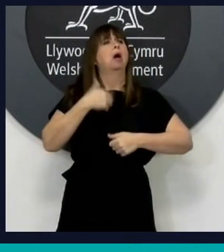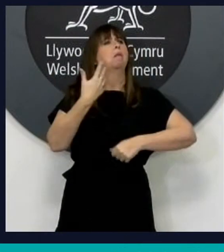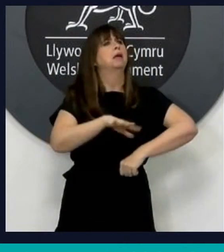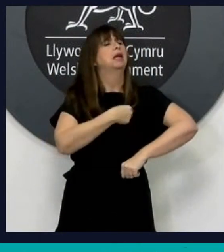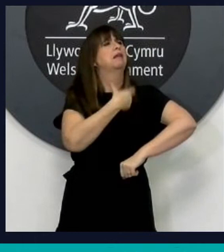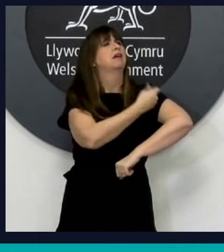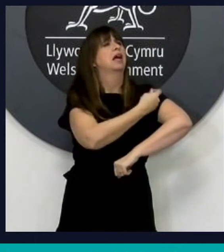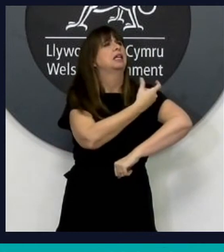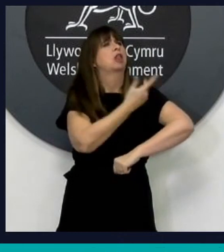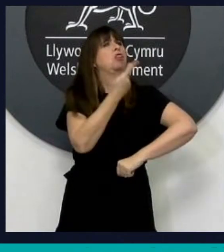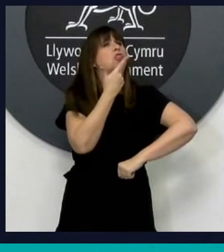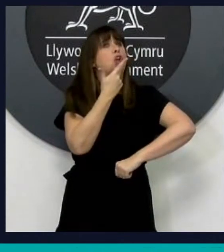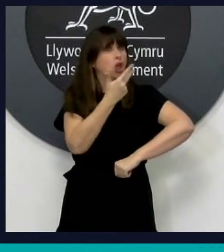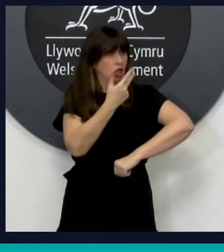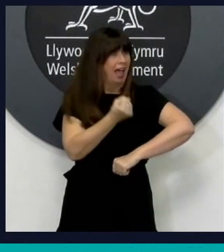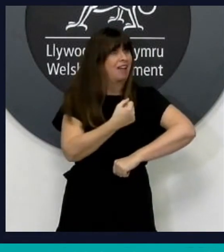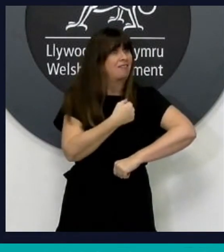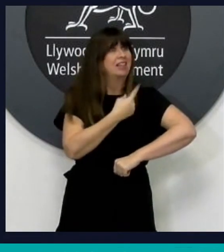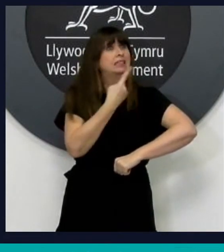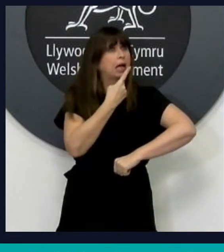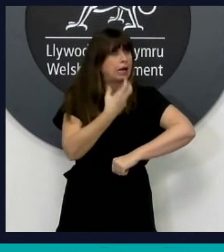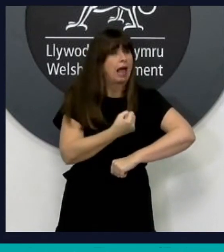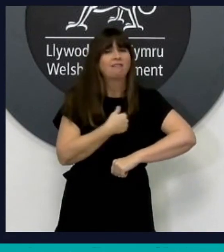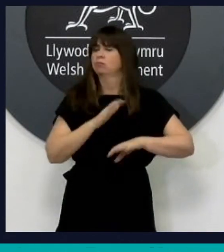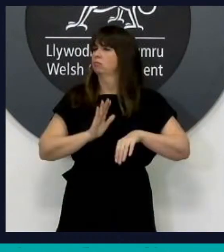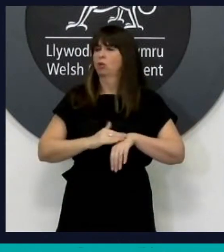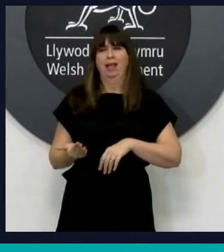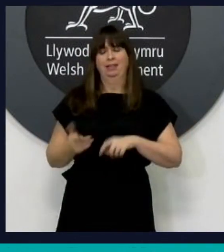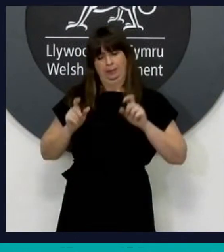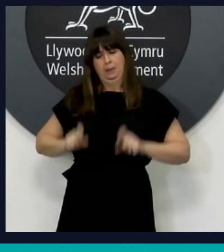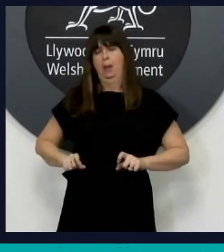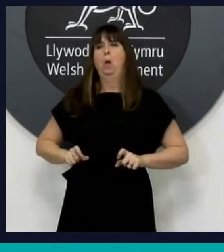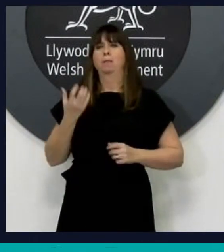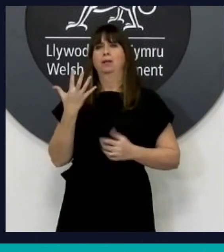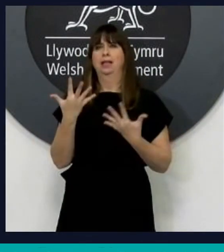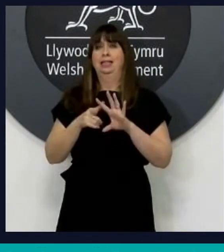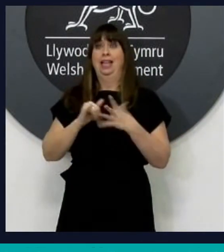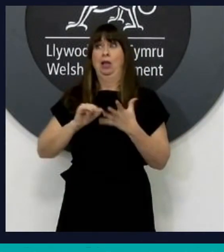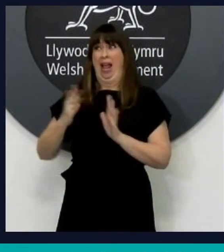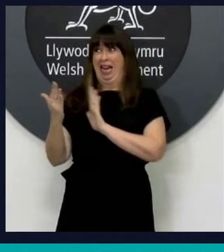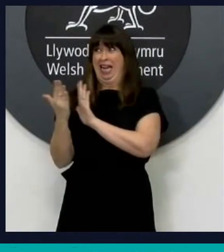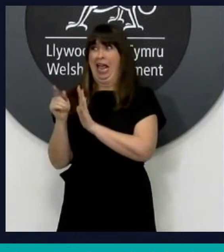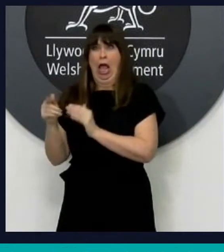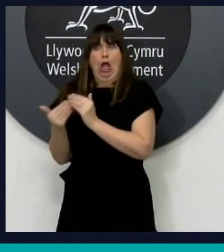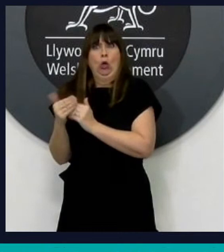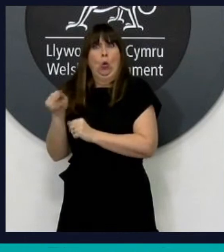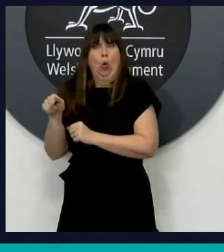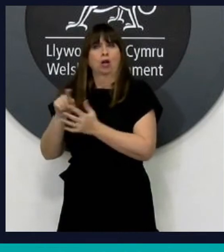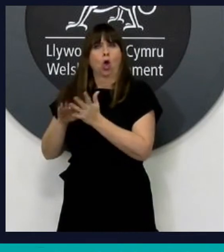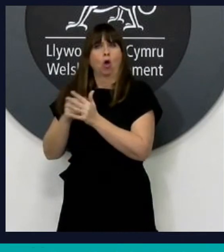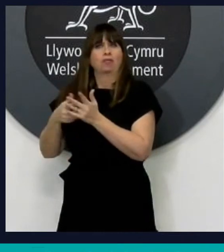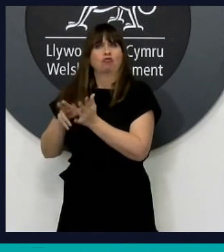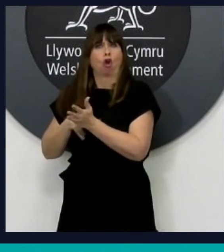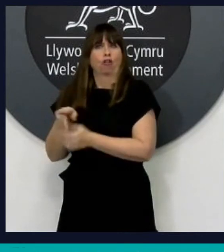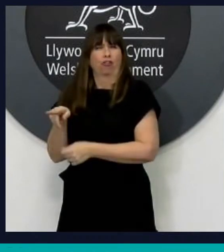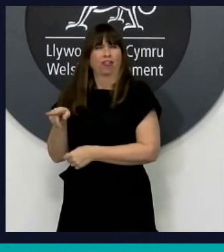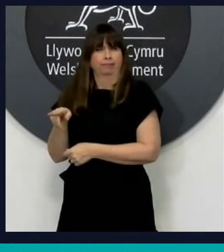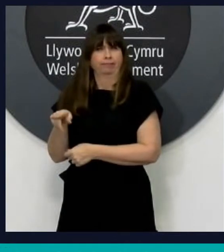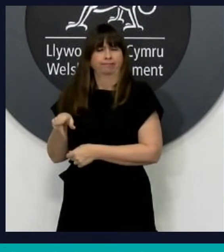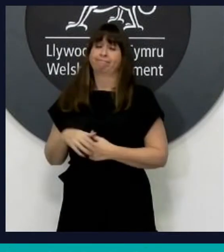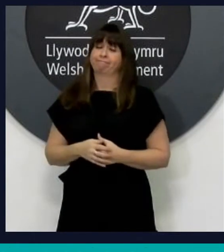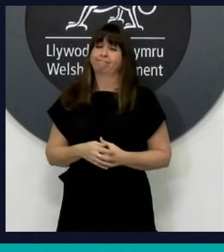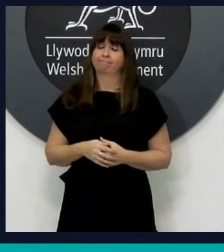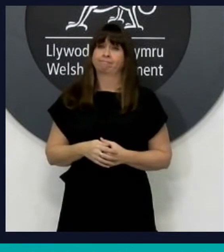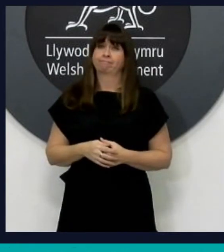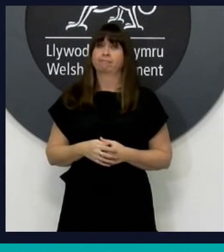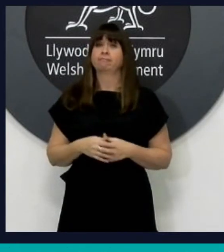vaccination status or age. Now we hope that these actions, when taken together, with all the other protections we have in place in Wales